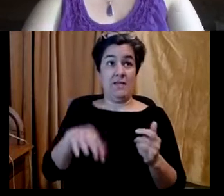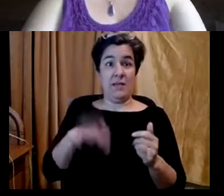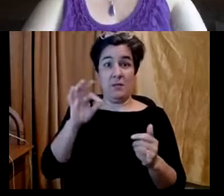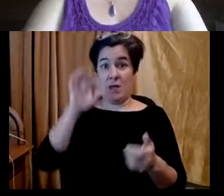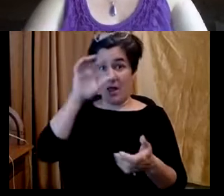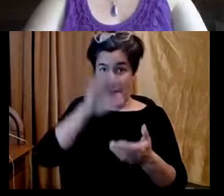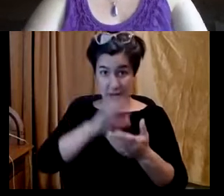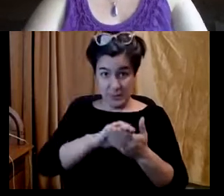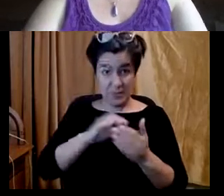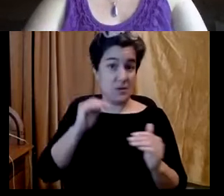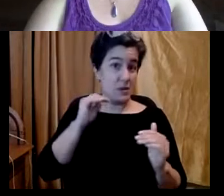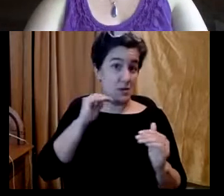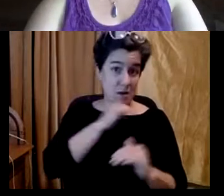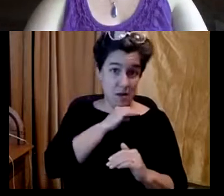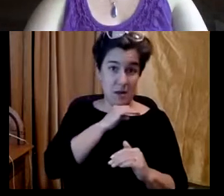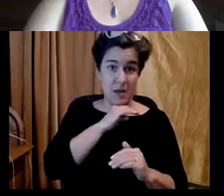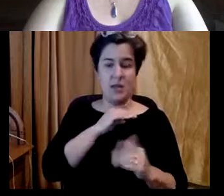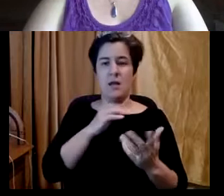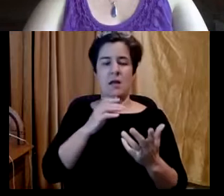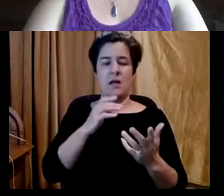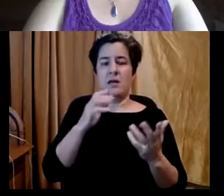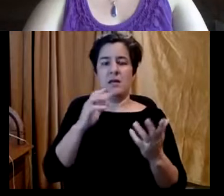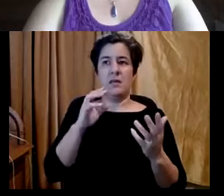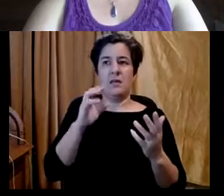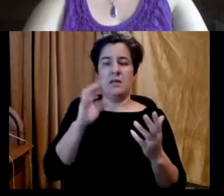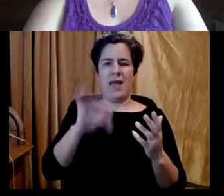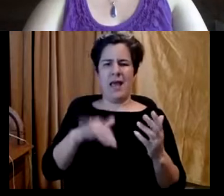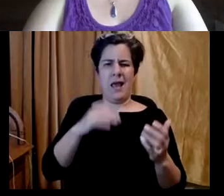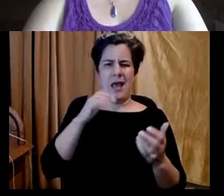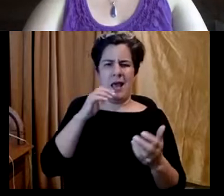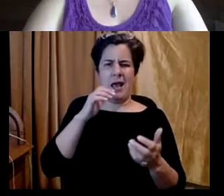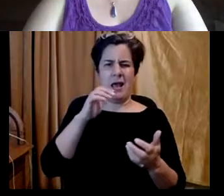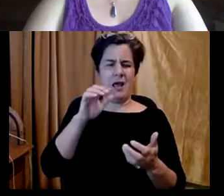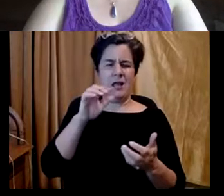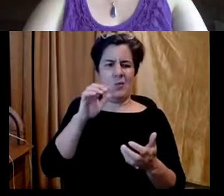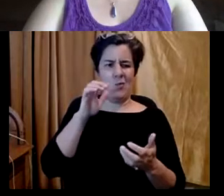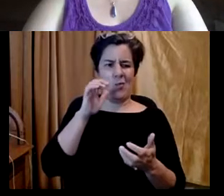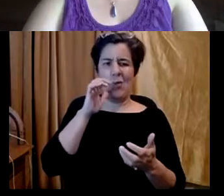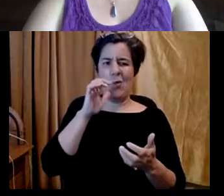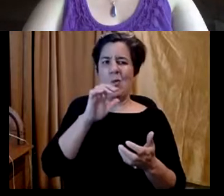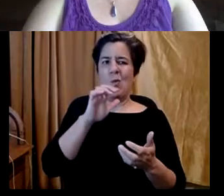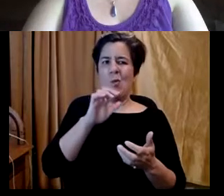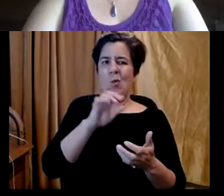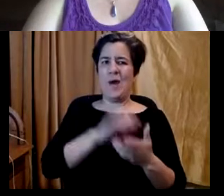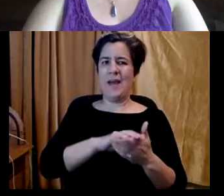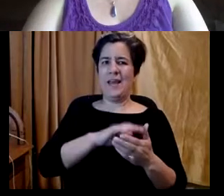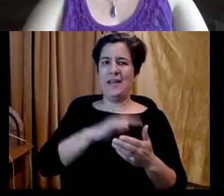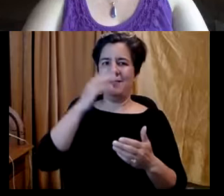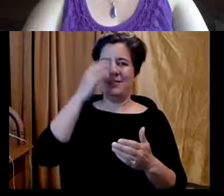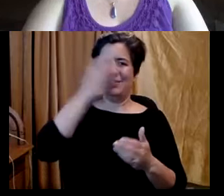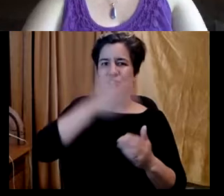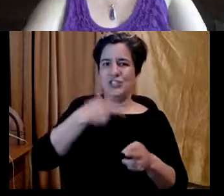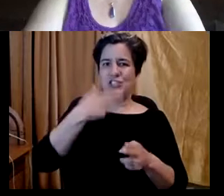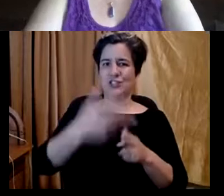that he was an addict, I took off the wife shield and put on the friend shield. And after I